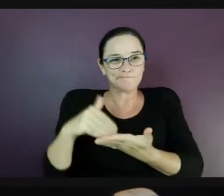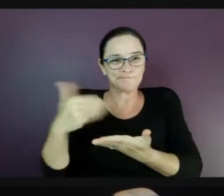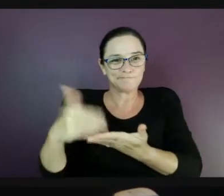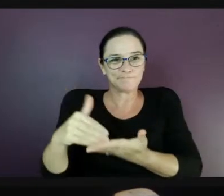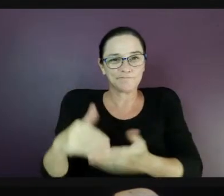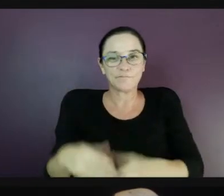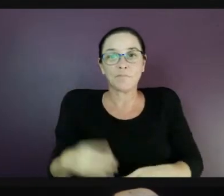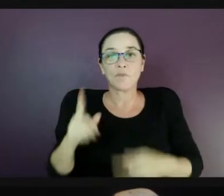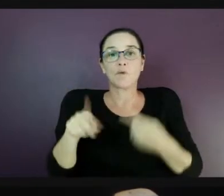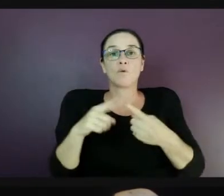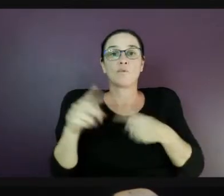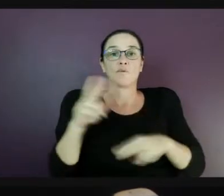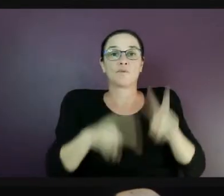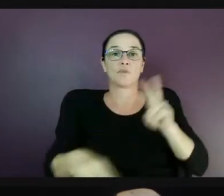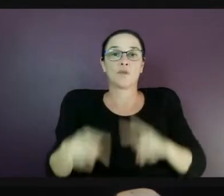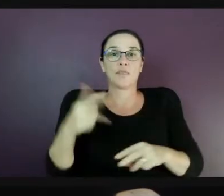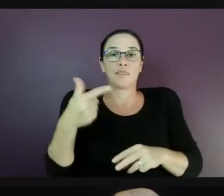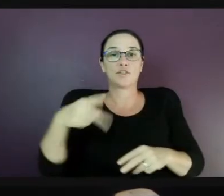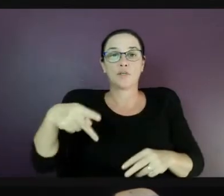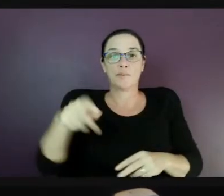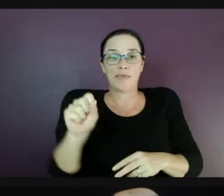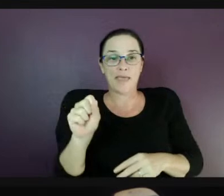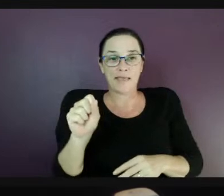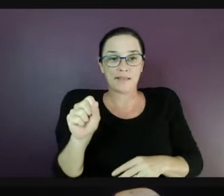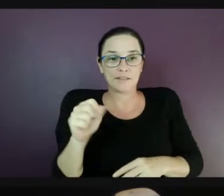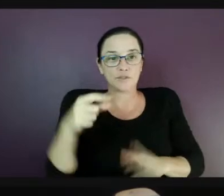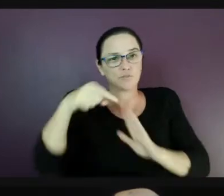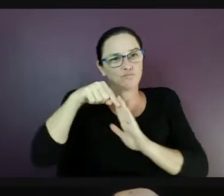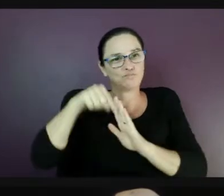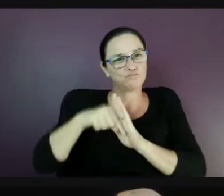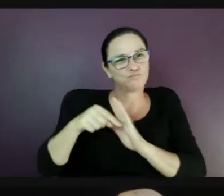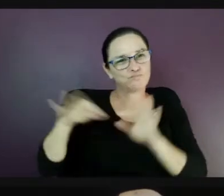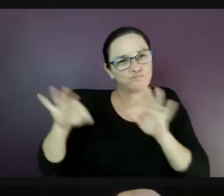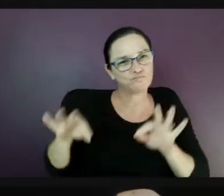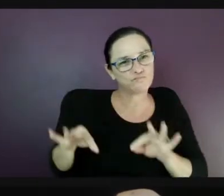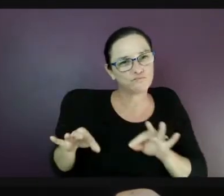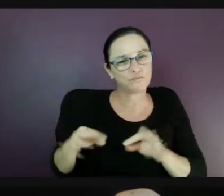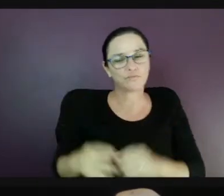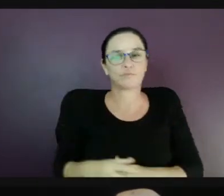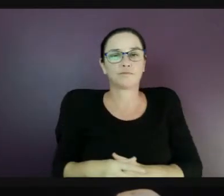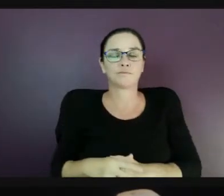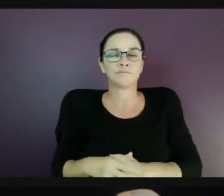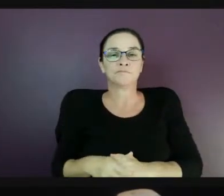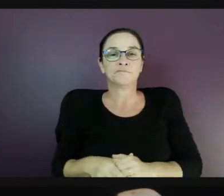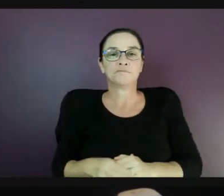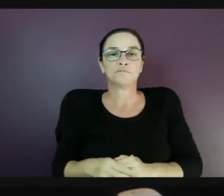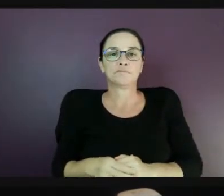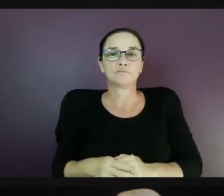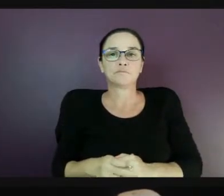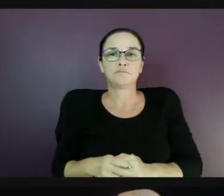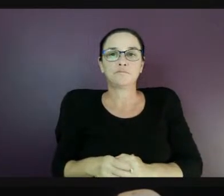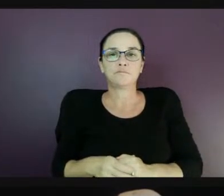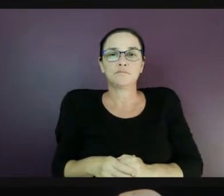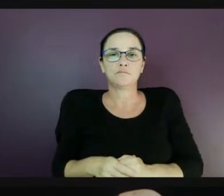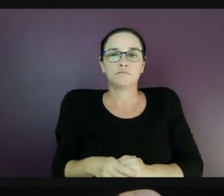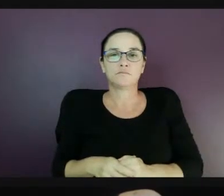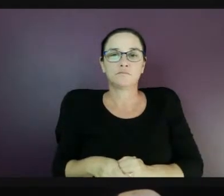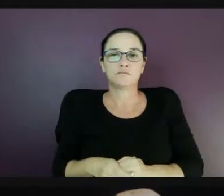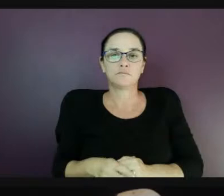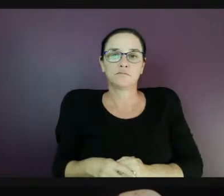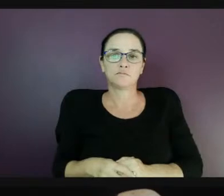stations to dig into this a little bit more, let's pull it back to monitoring now. We can